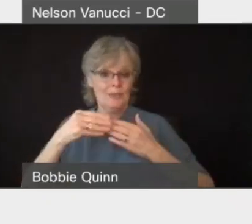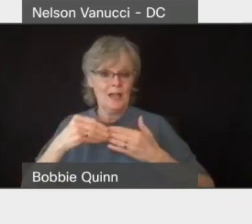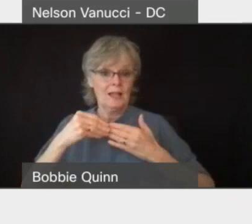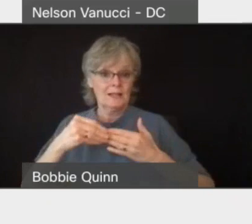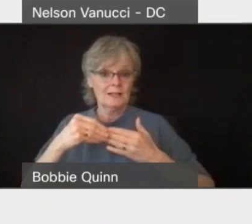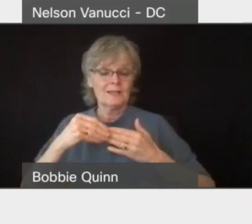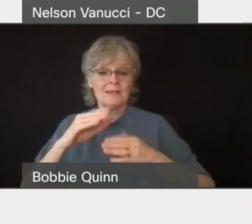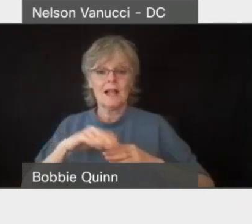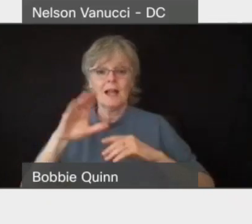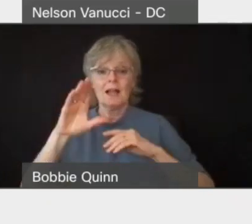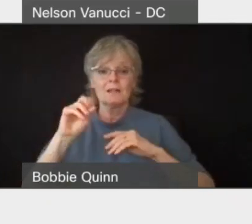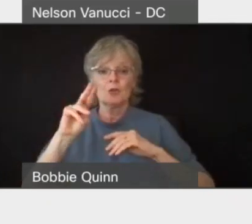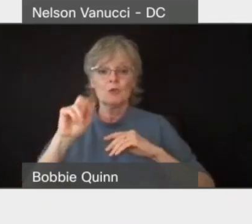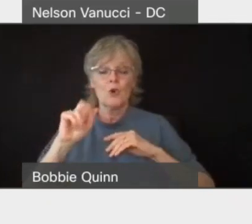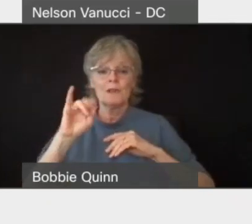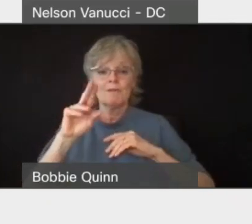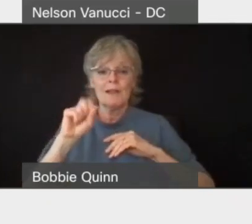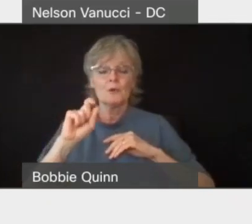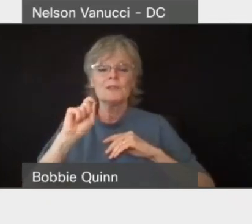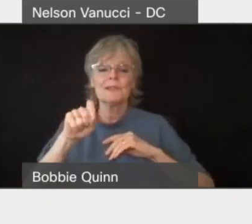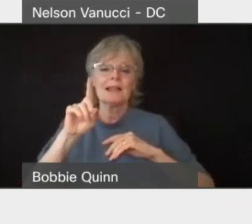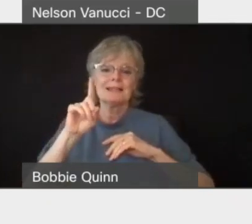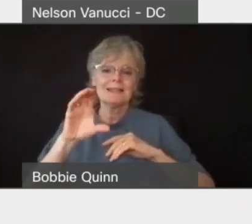the coronavirus.dc.gov website.